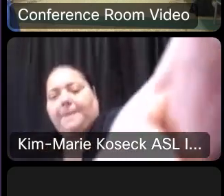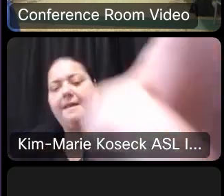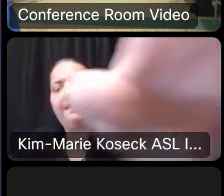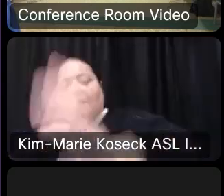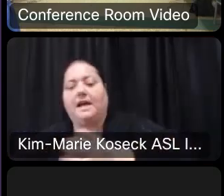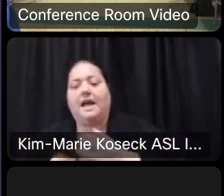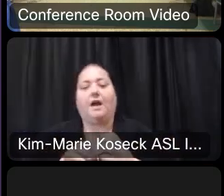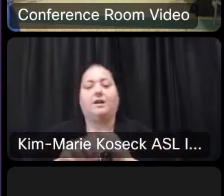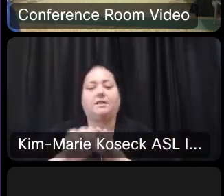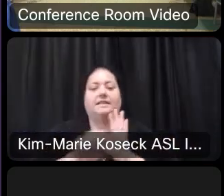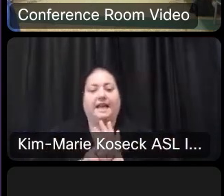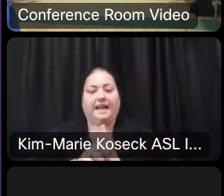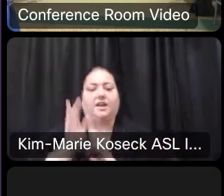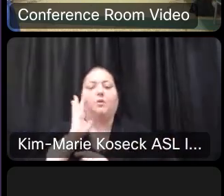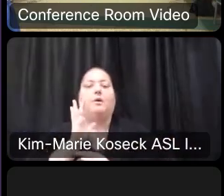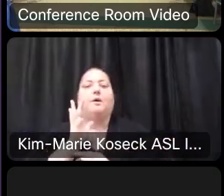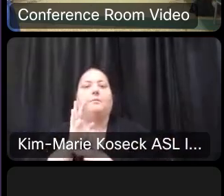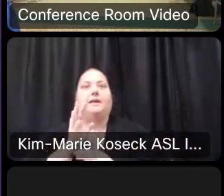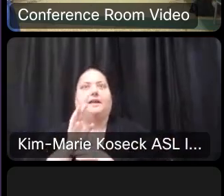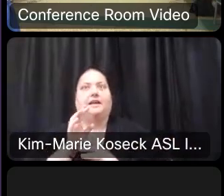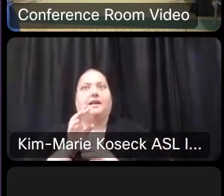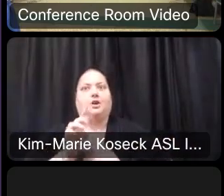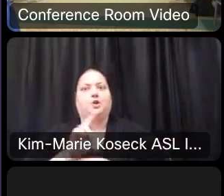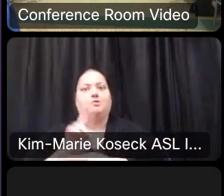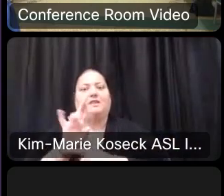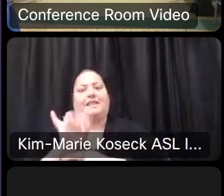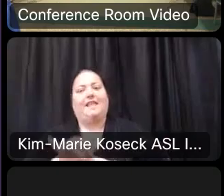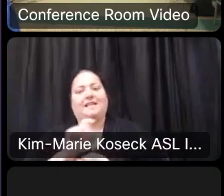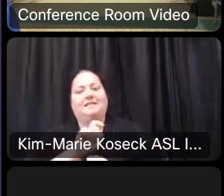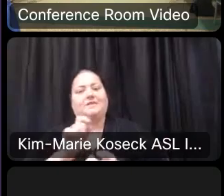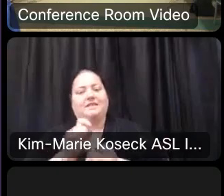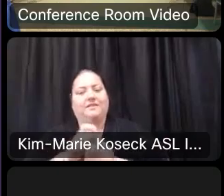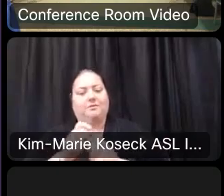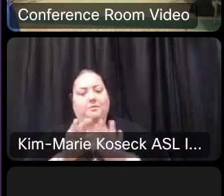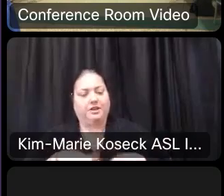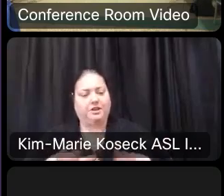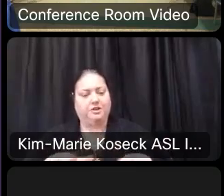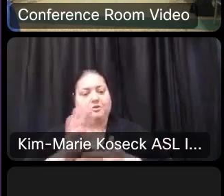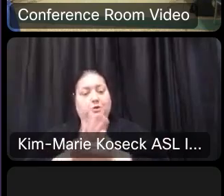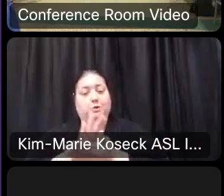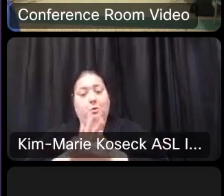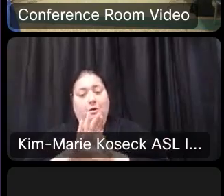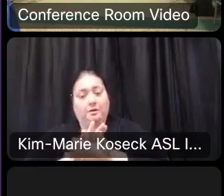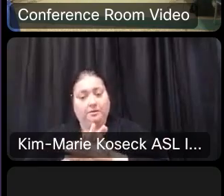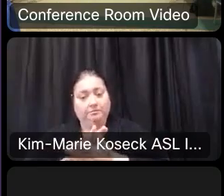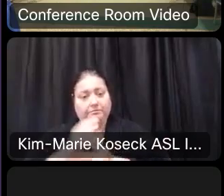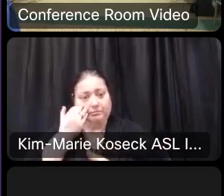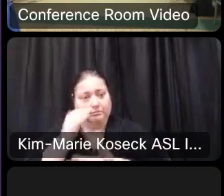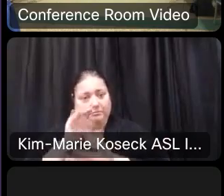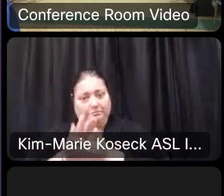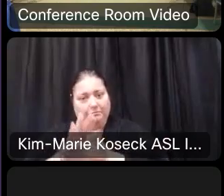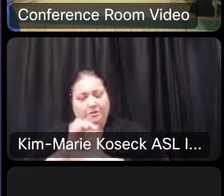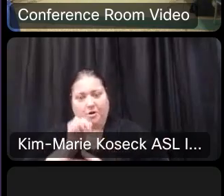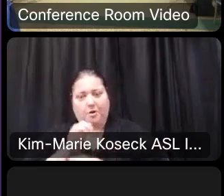state will be implementing it. So specifically with my children in school, I know schools don't make